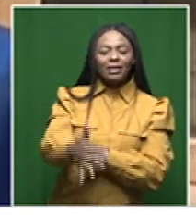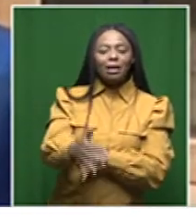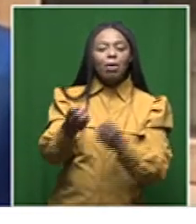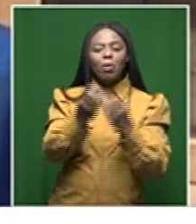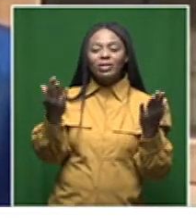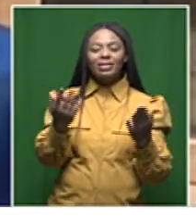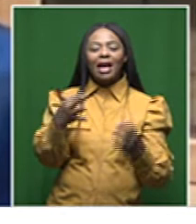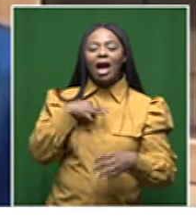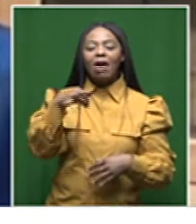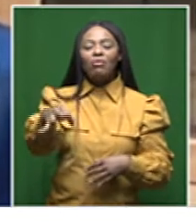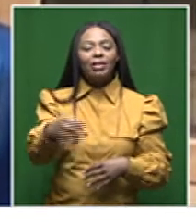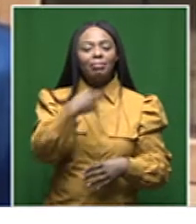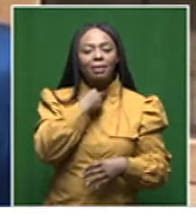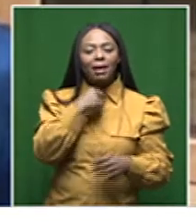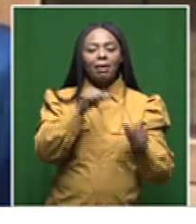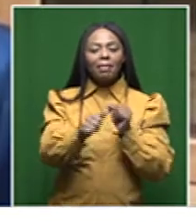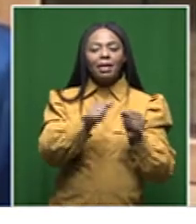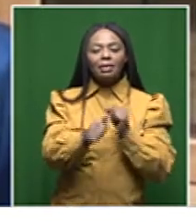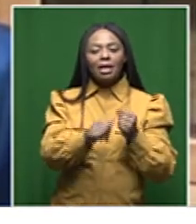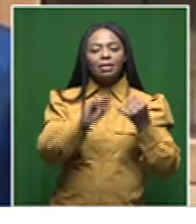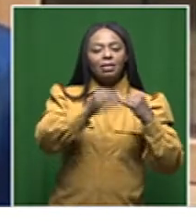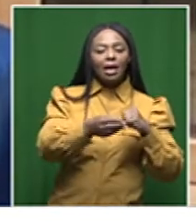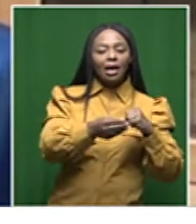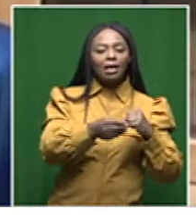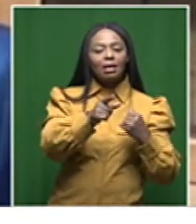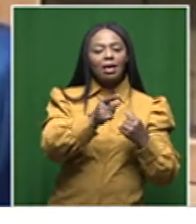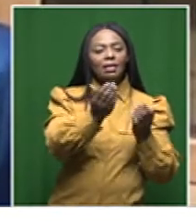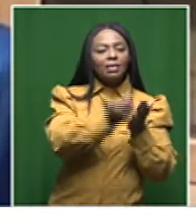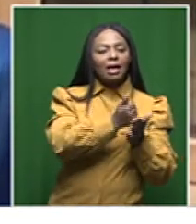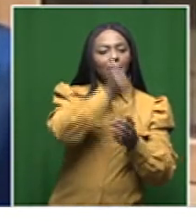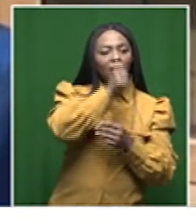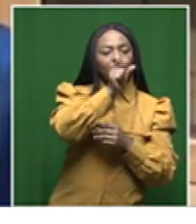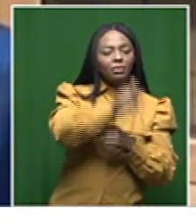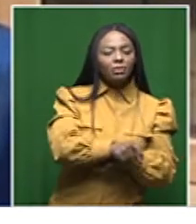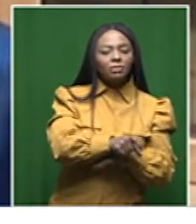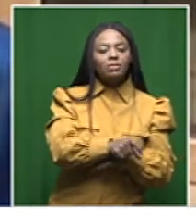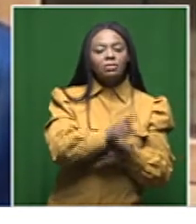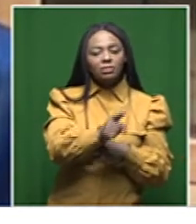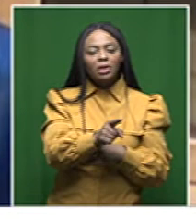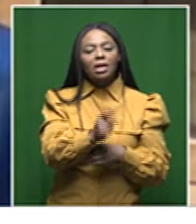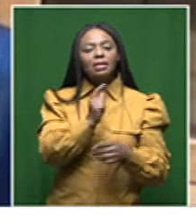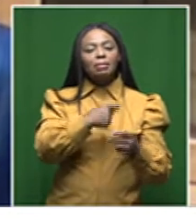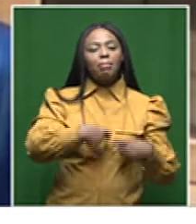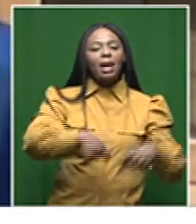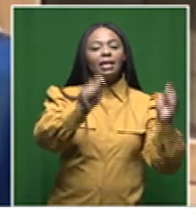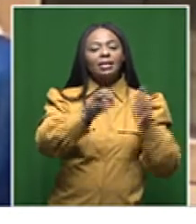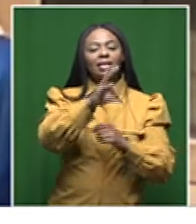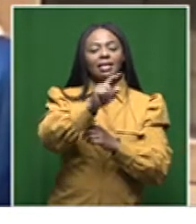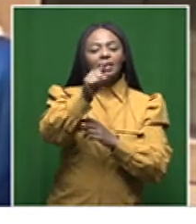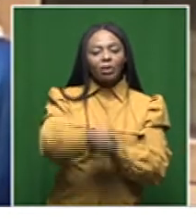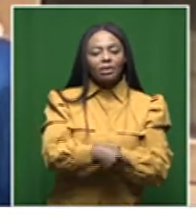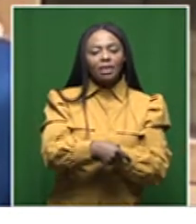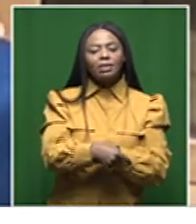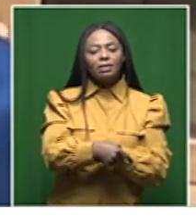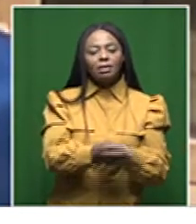of the people. So they rather go try an insemination 3 times, spend at least 30,000, and after all, if it doesn't